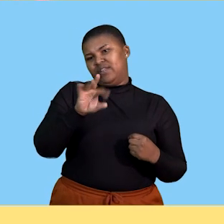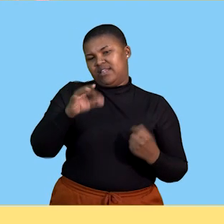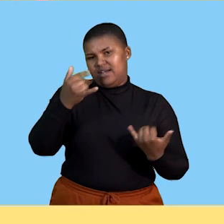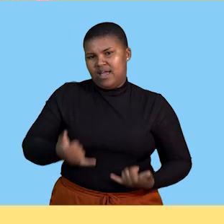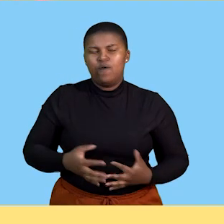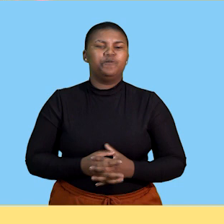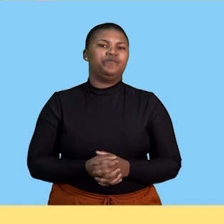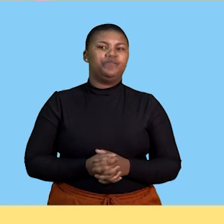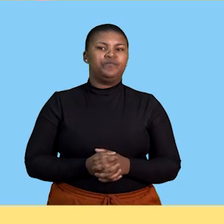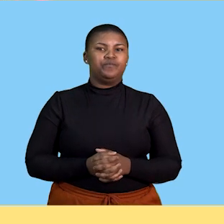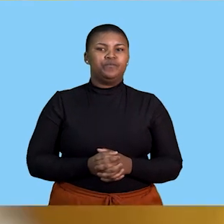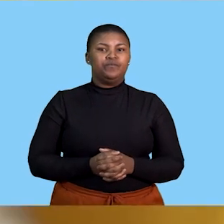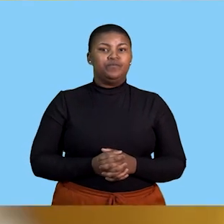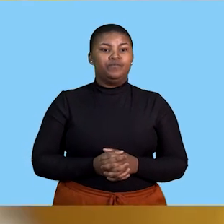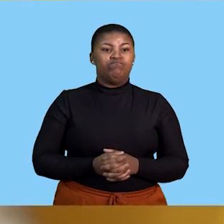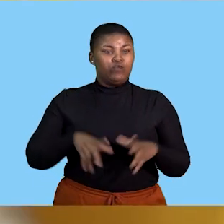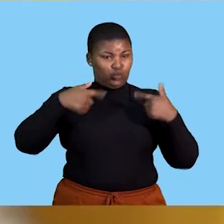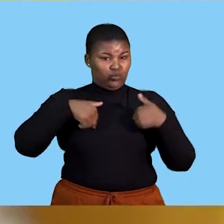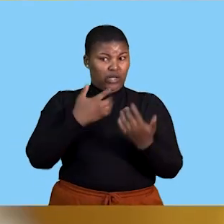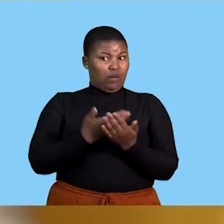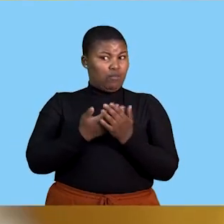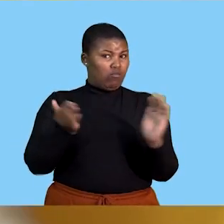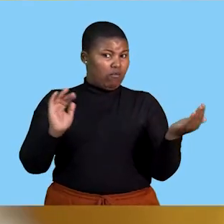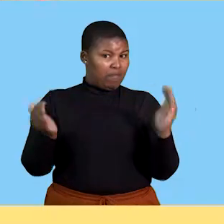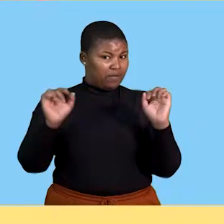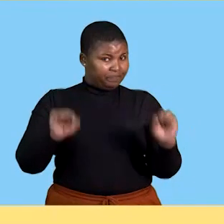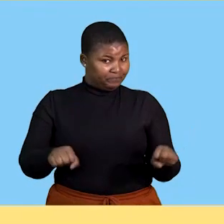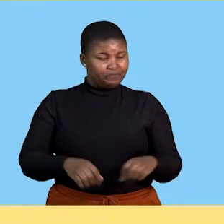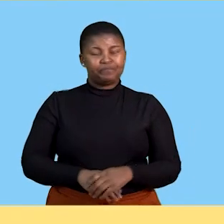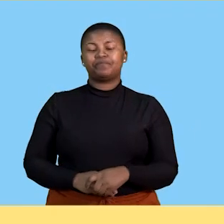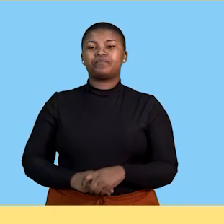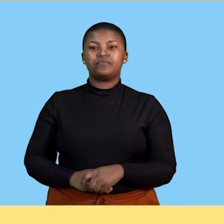2023 current ratio so that we can be able to compare.